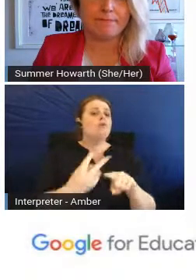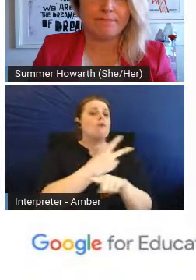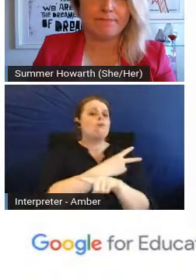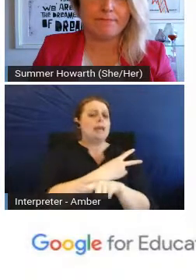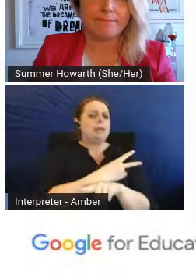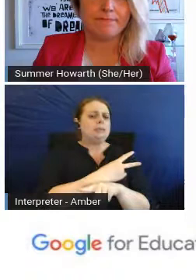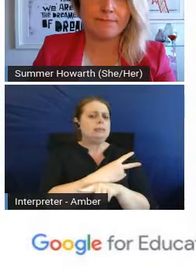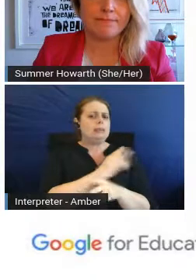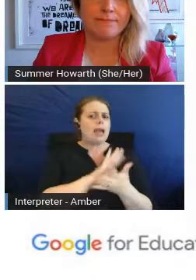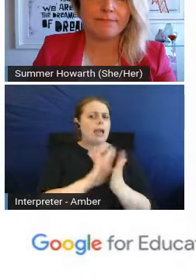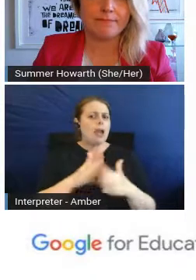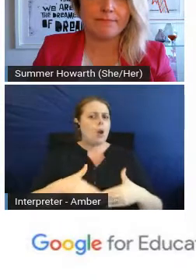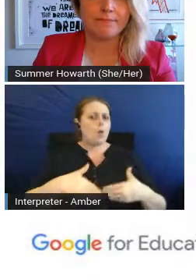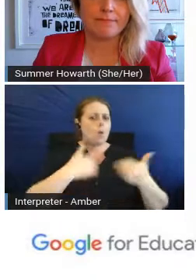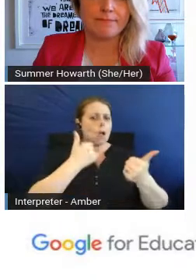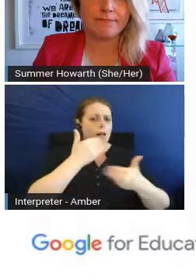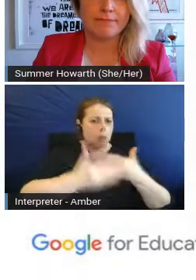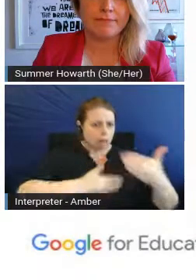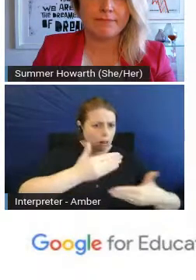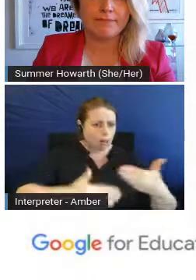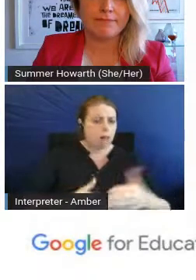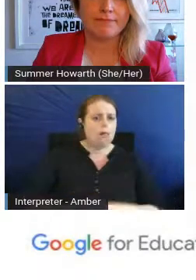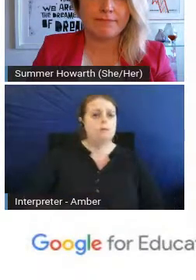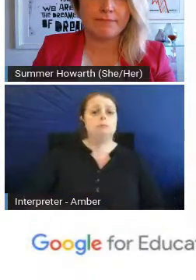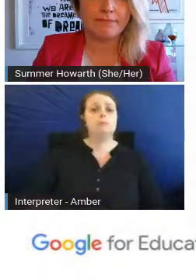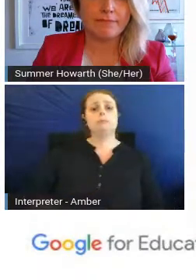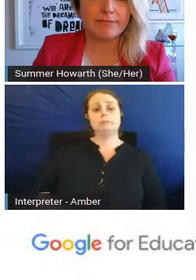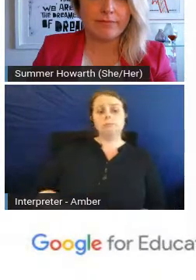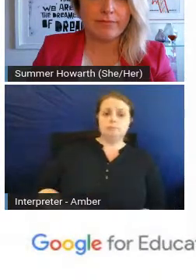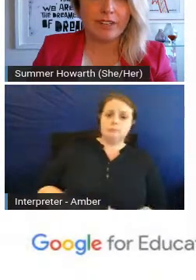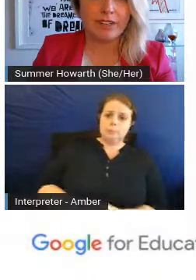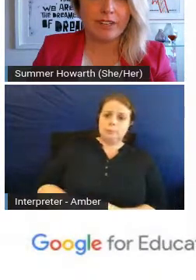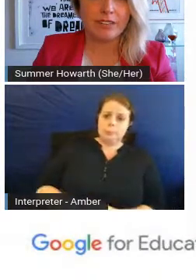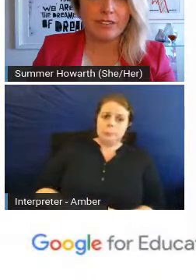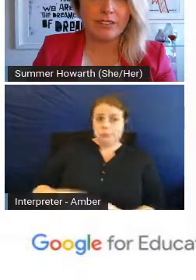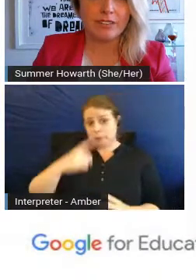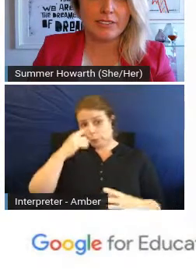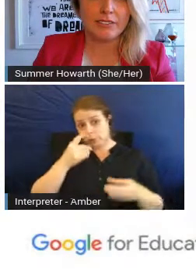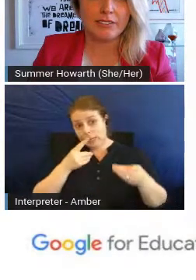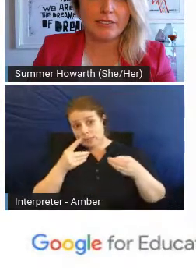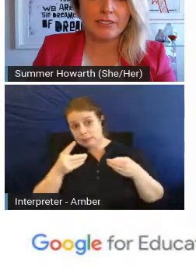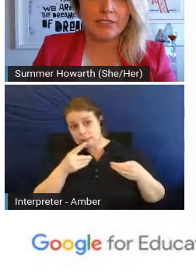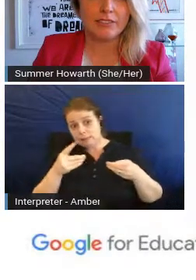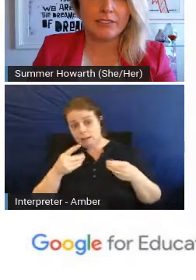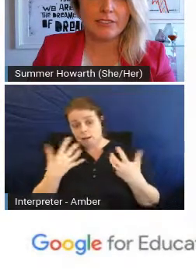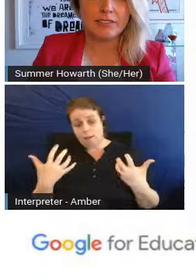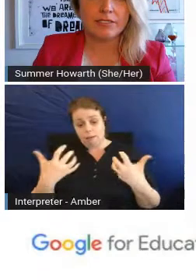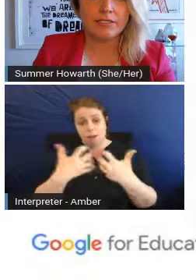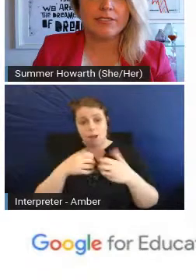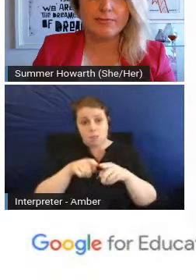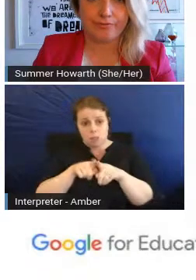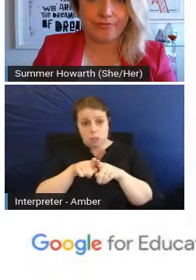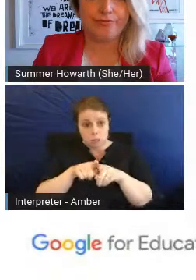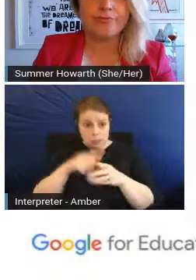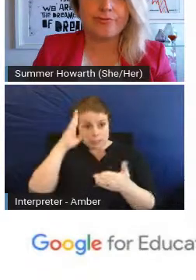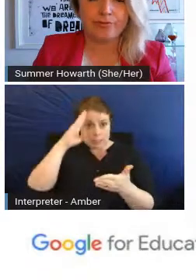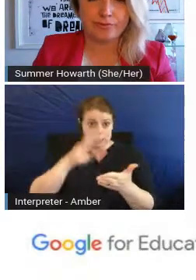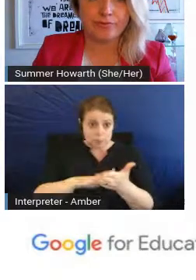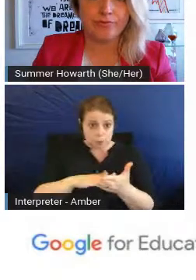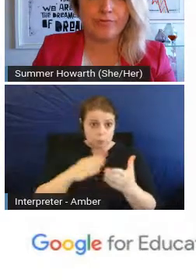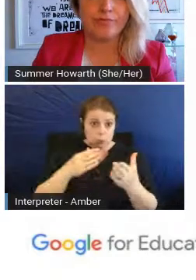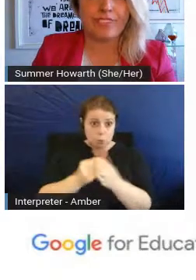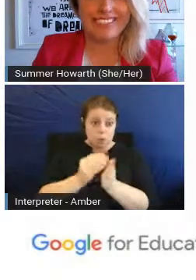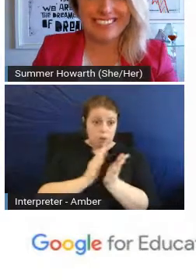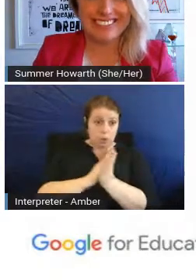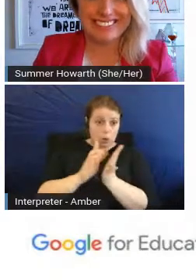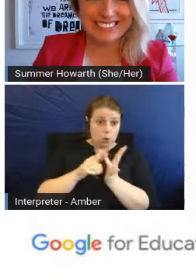are learning. So you could design a hybrid learning experience which starts with a hook. I'm pointing at my screen, which you can't see,